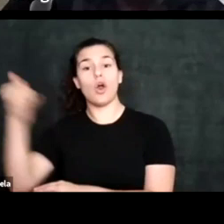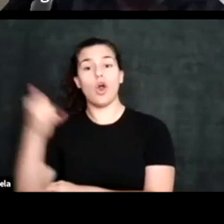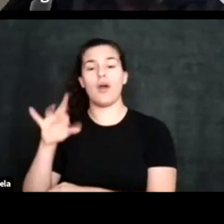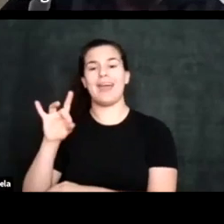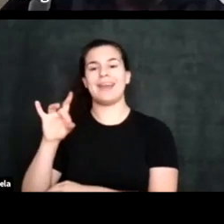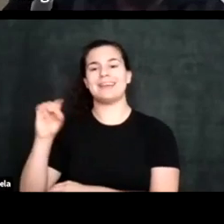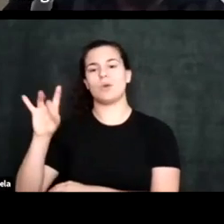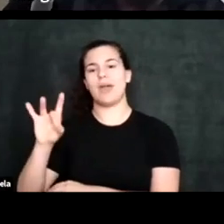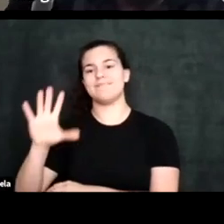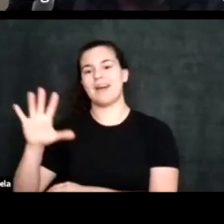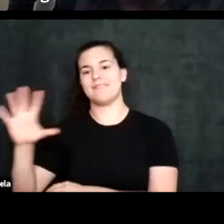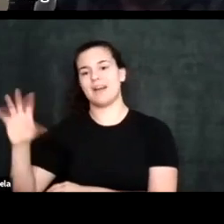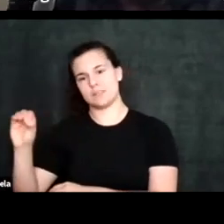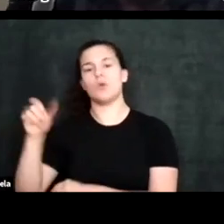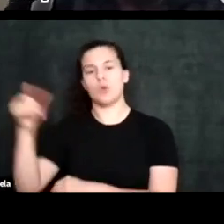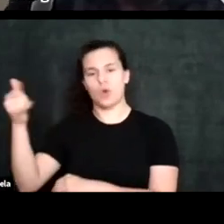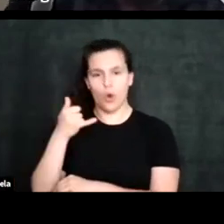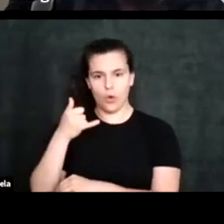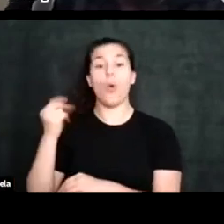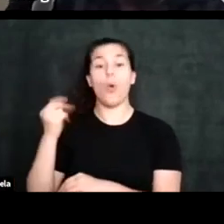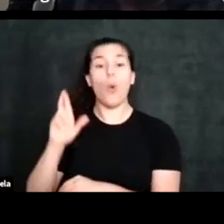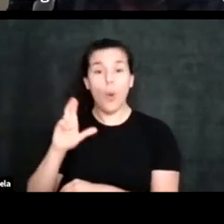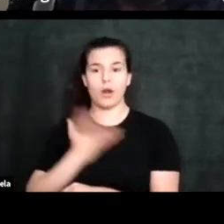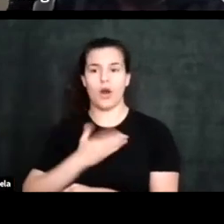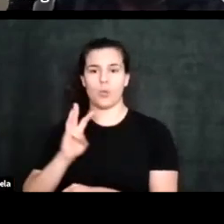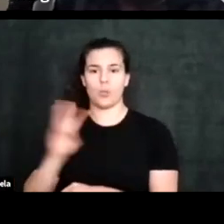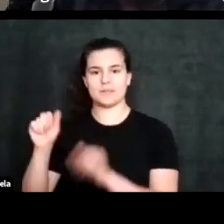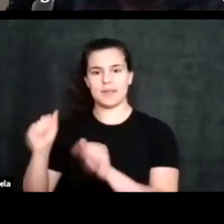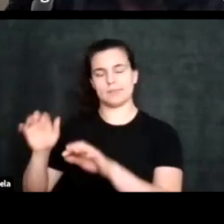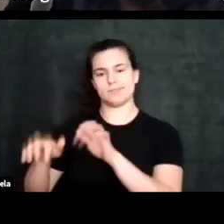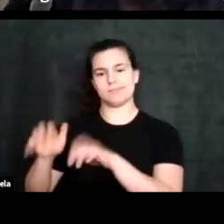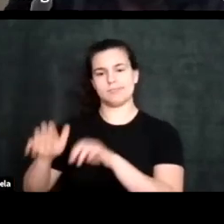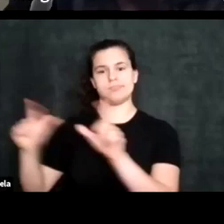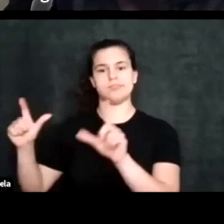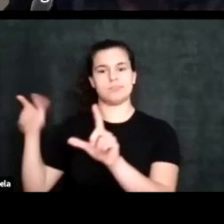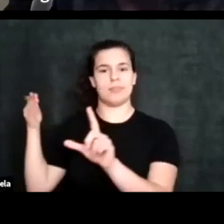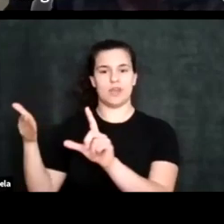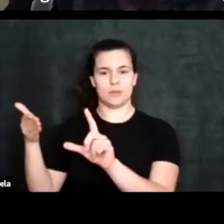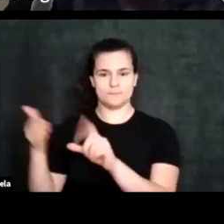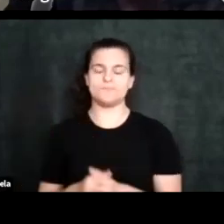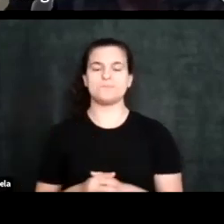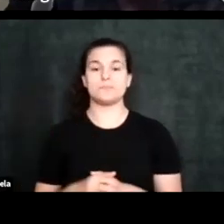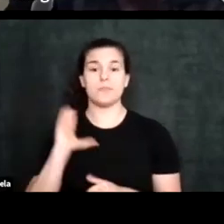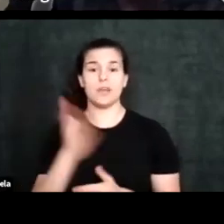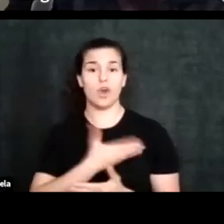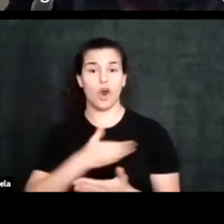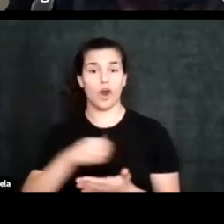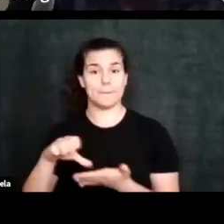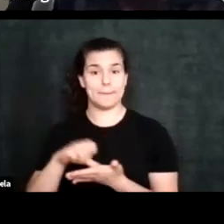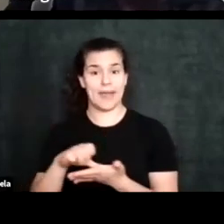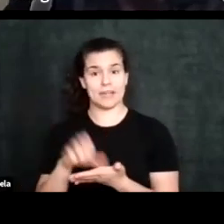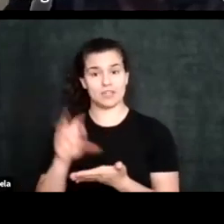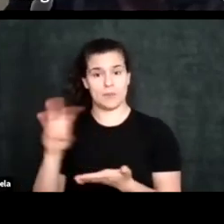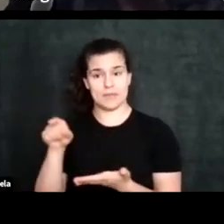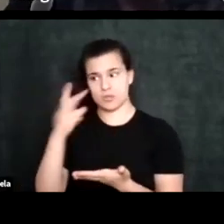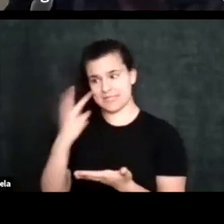409-880-8550, or you can always visit our website. I encourage our students to visit our website. So on our page, you can see a video we have posted